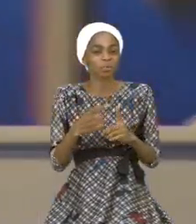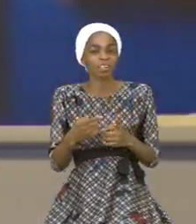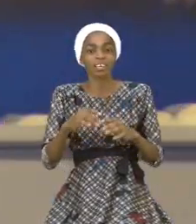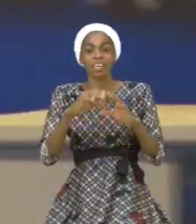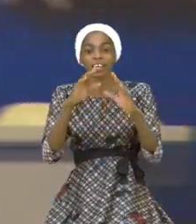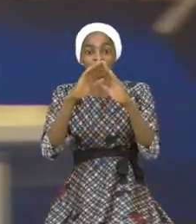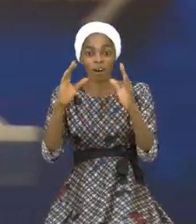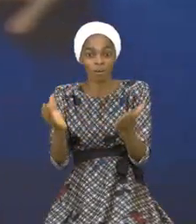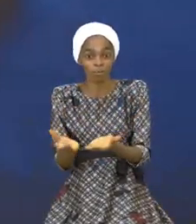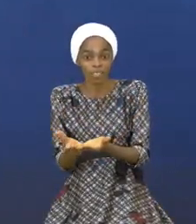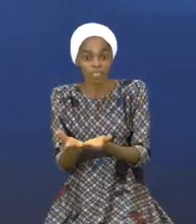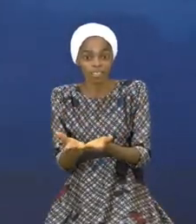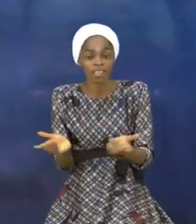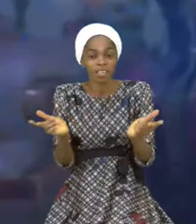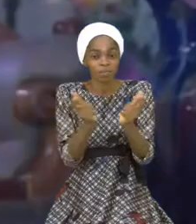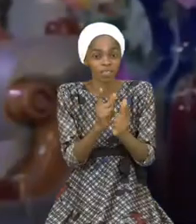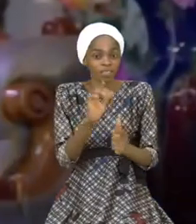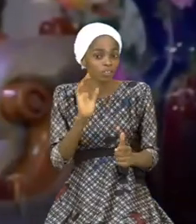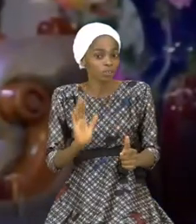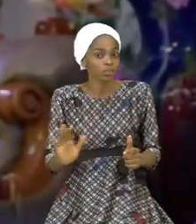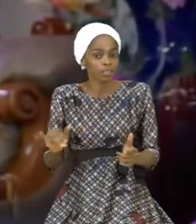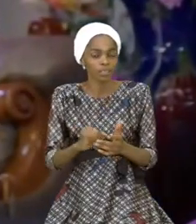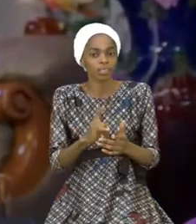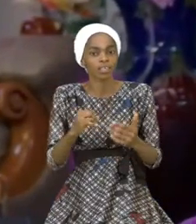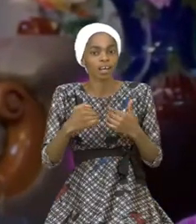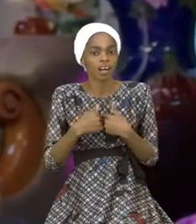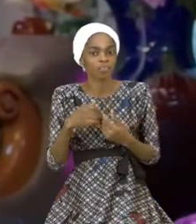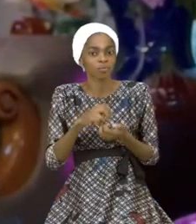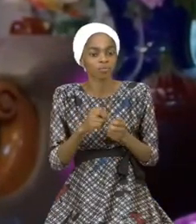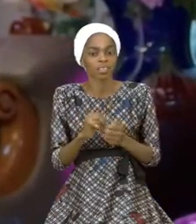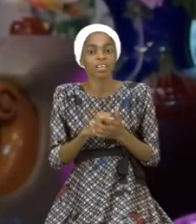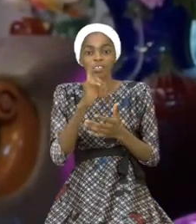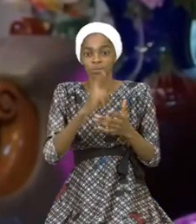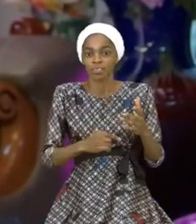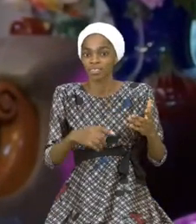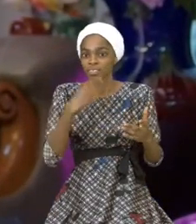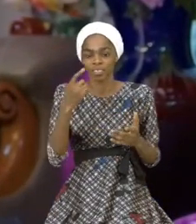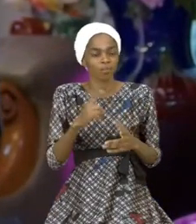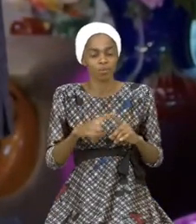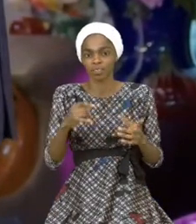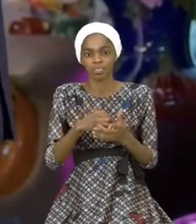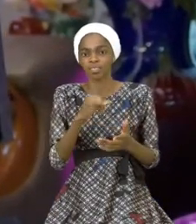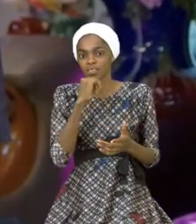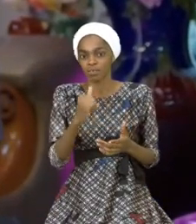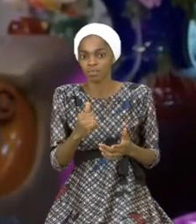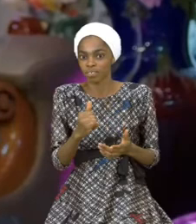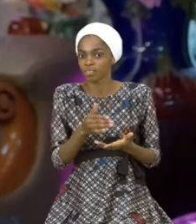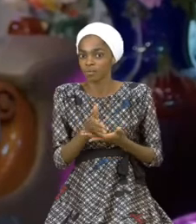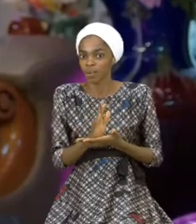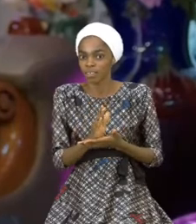they have a problem. That's what they say, but they know it's not right. The wicked